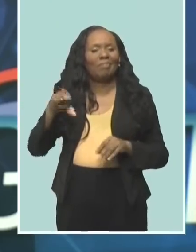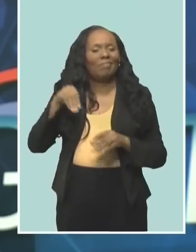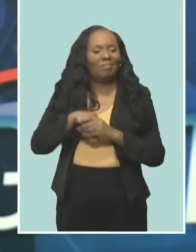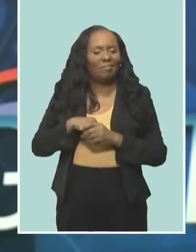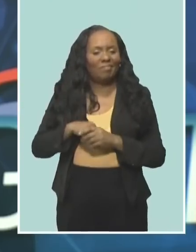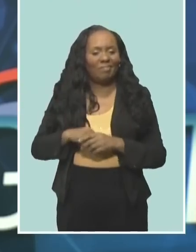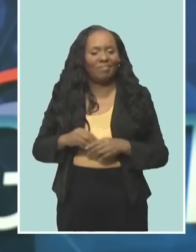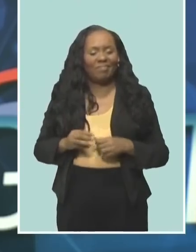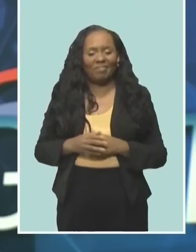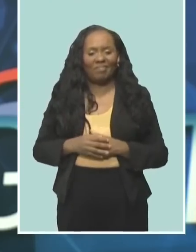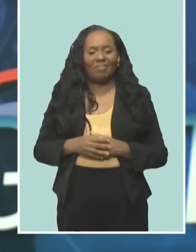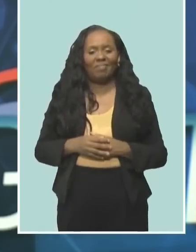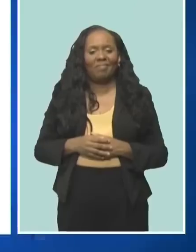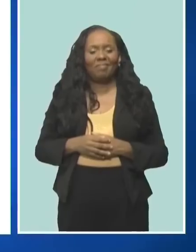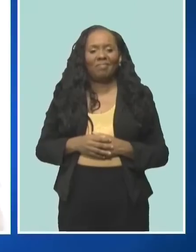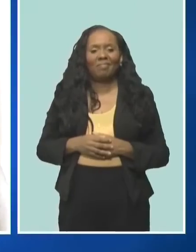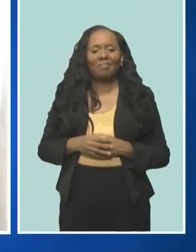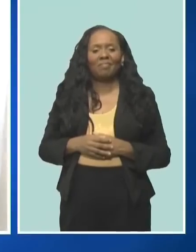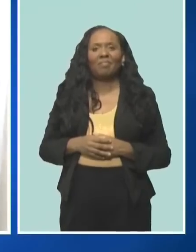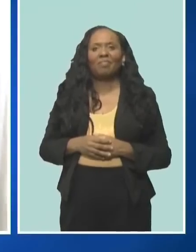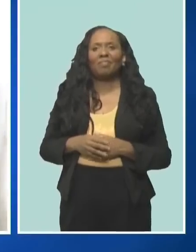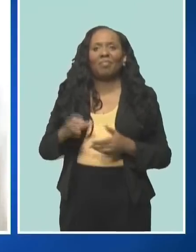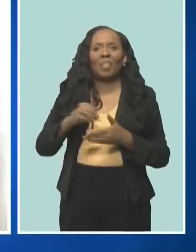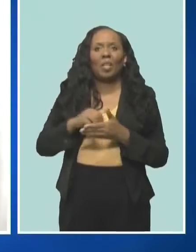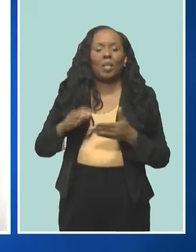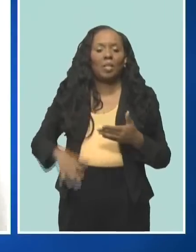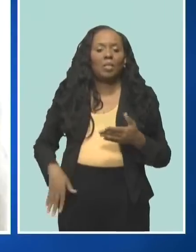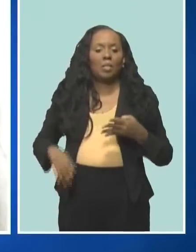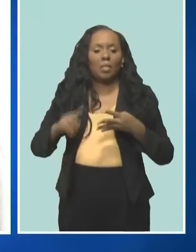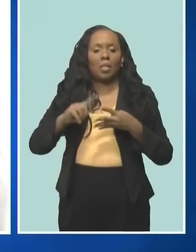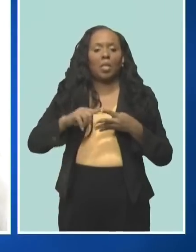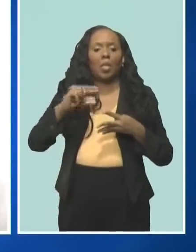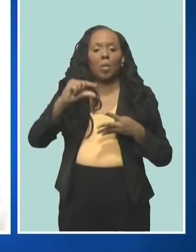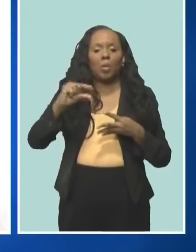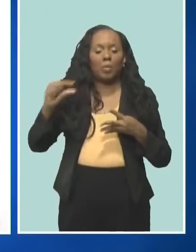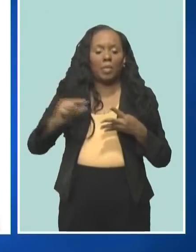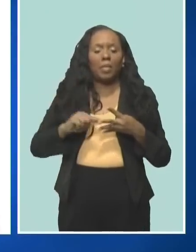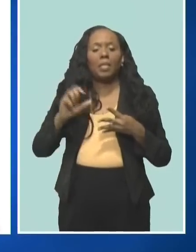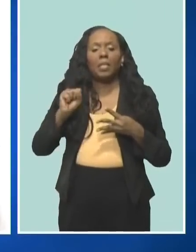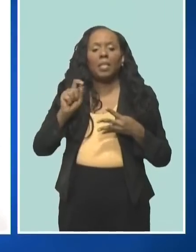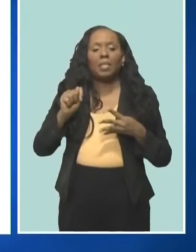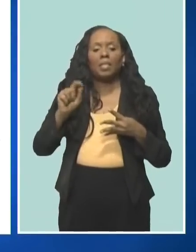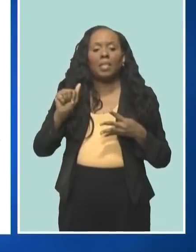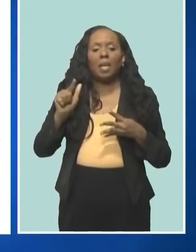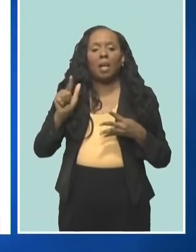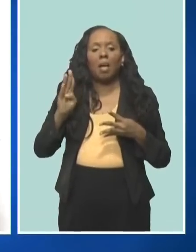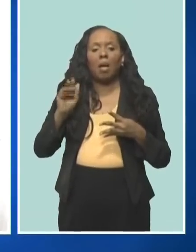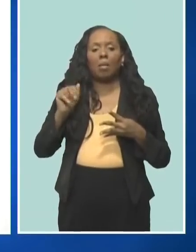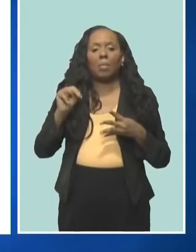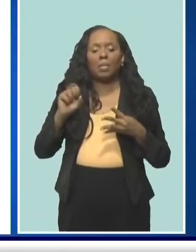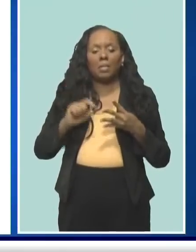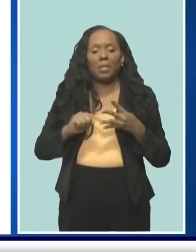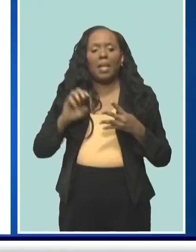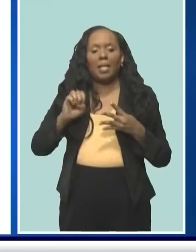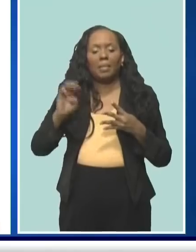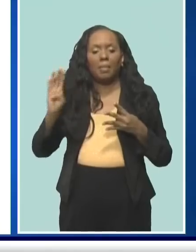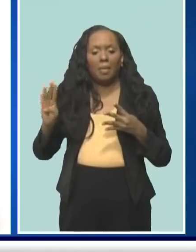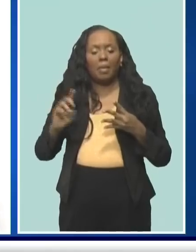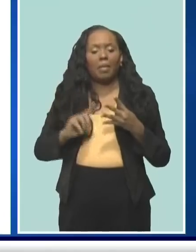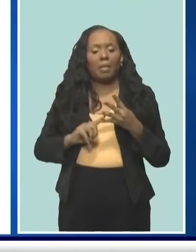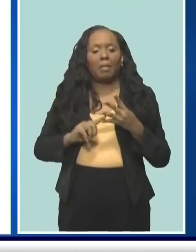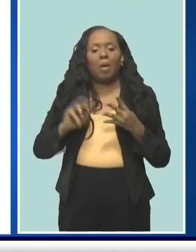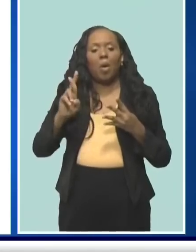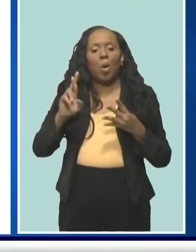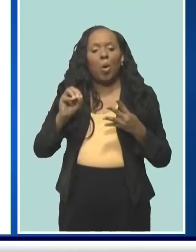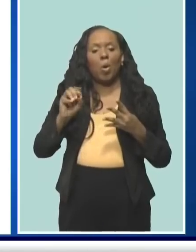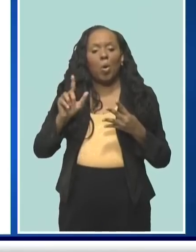story. Students of Gordon Greenwich, St. Albans, Elliott Belgrave, and Roland Edwards primary